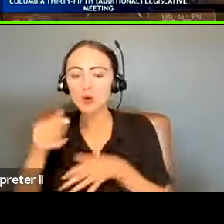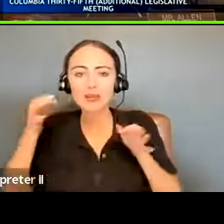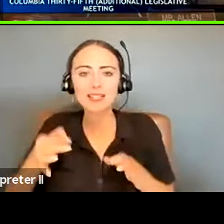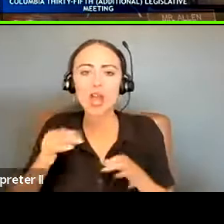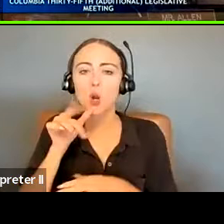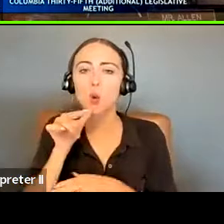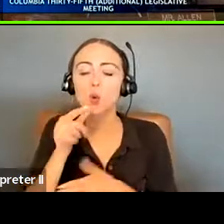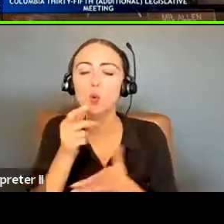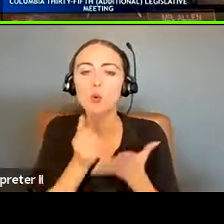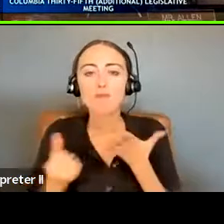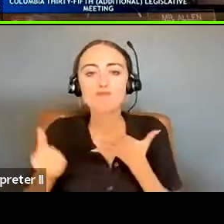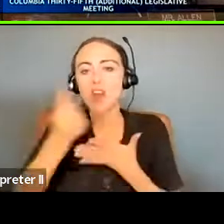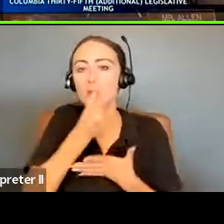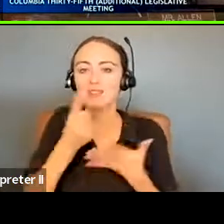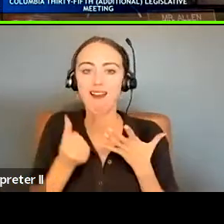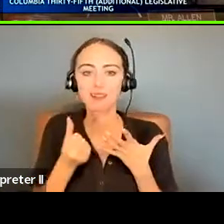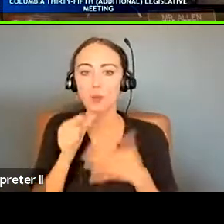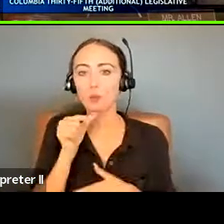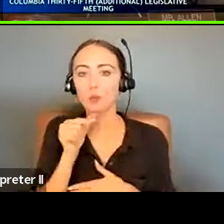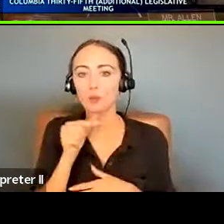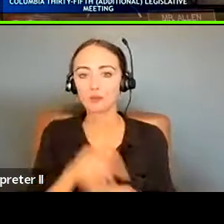going to prioritize.